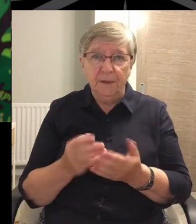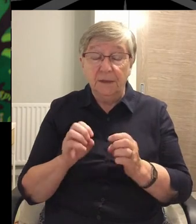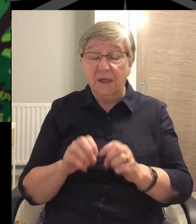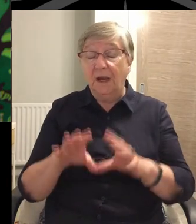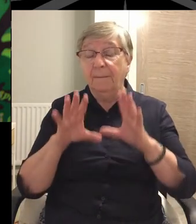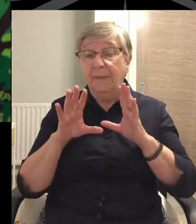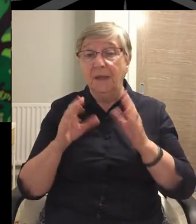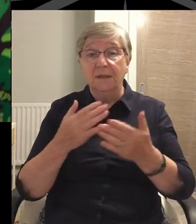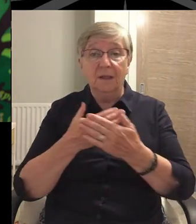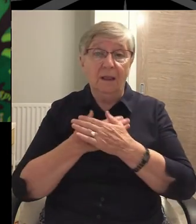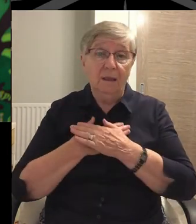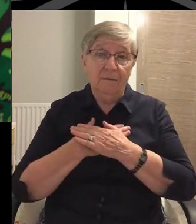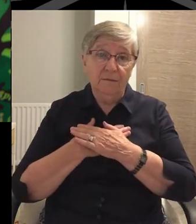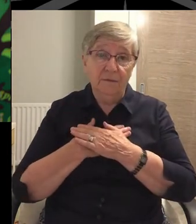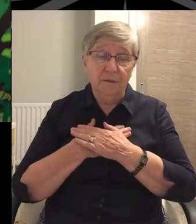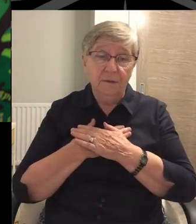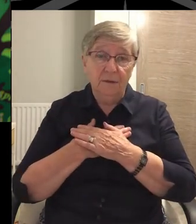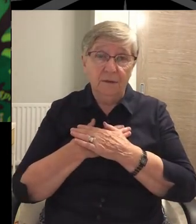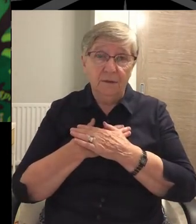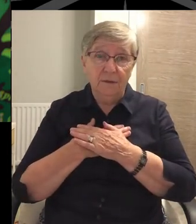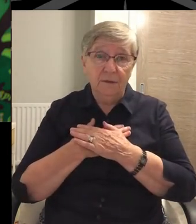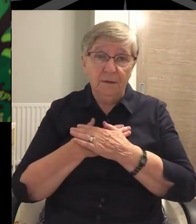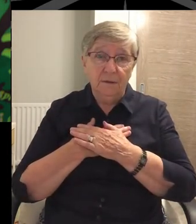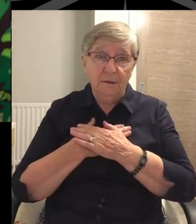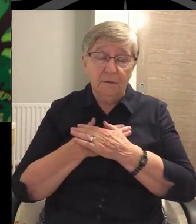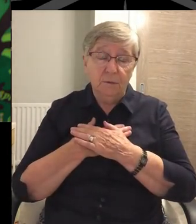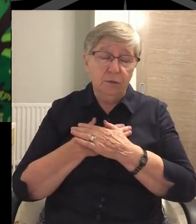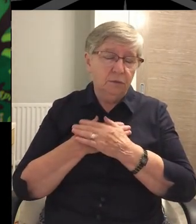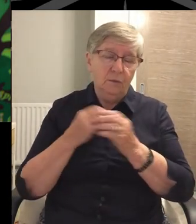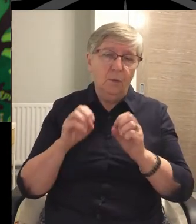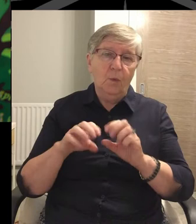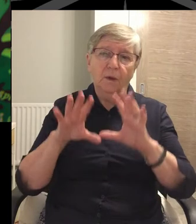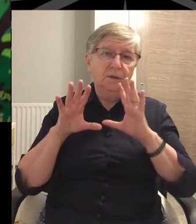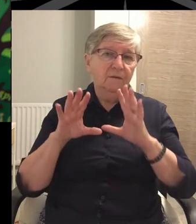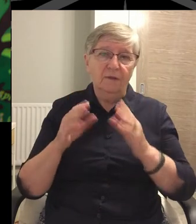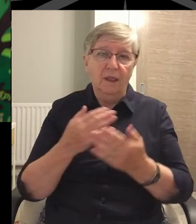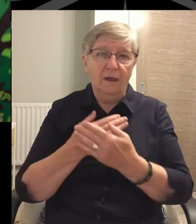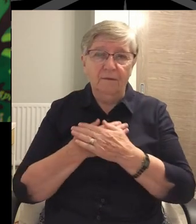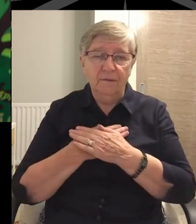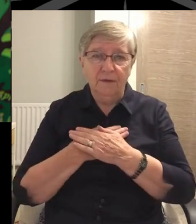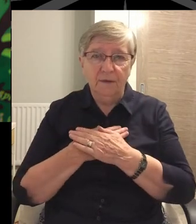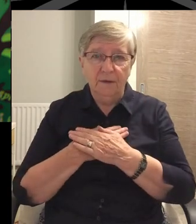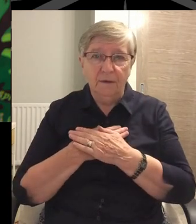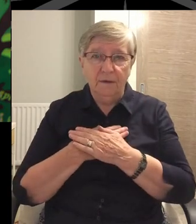It's an amazing love. It's an outstanding love. It's